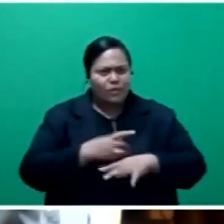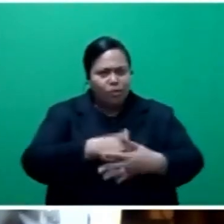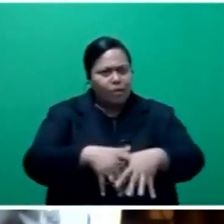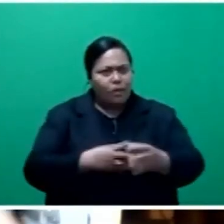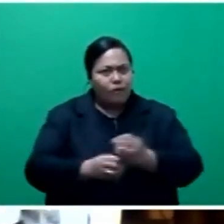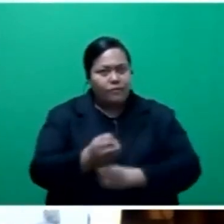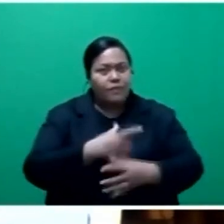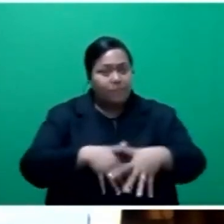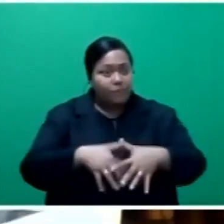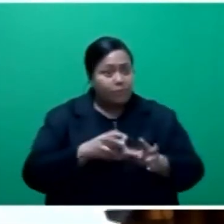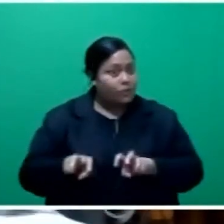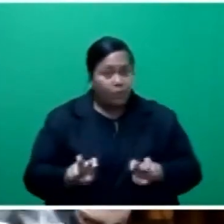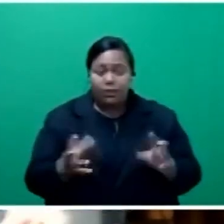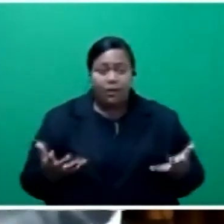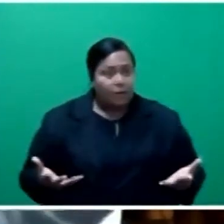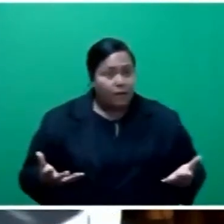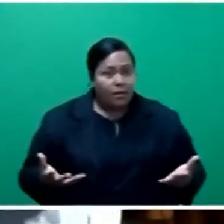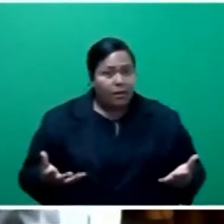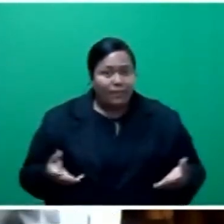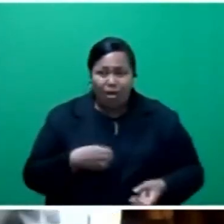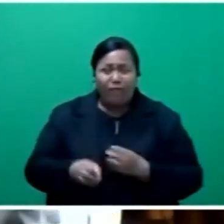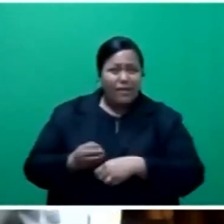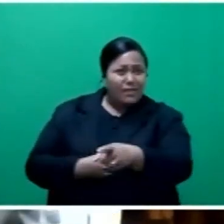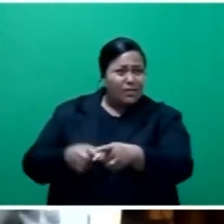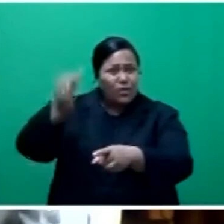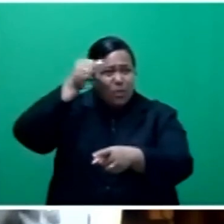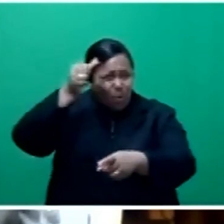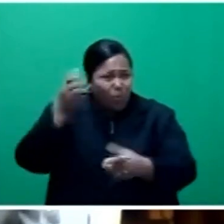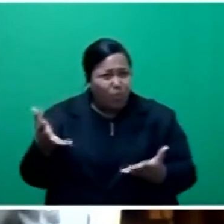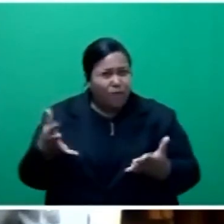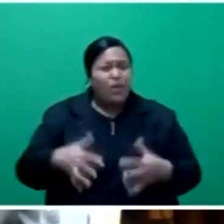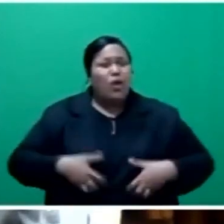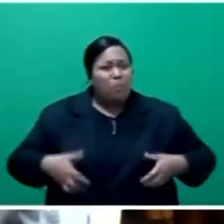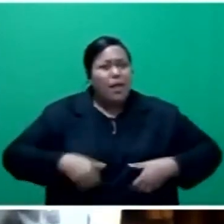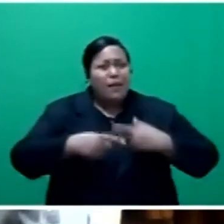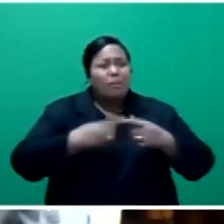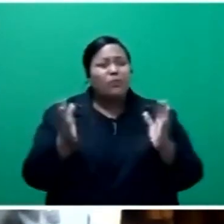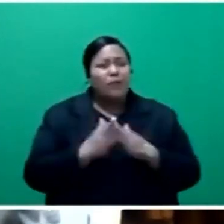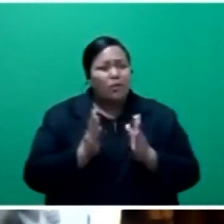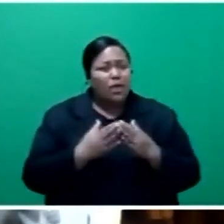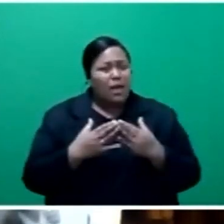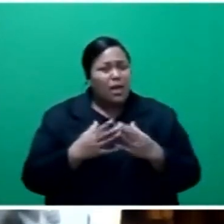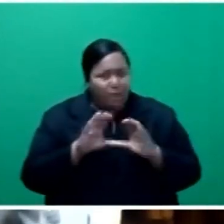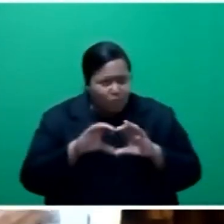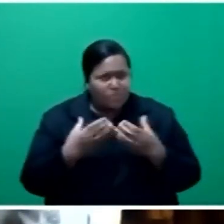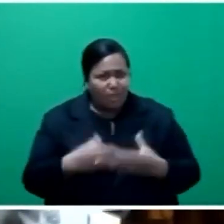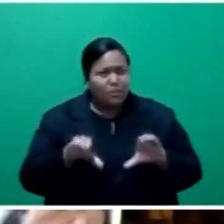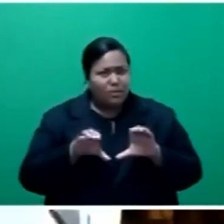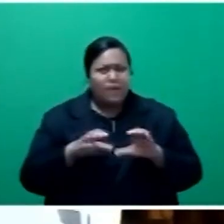transport. The Office of Auditor General knew. They complain about the municipal councils. They complain about other